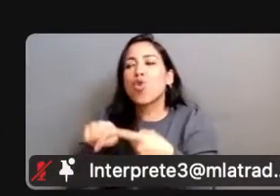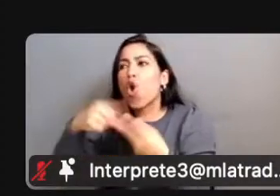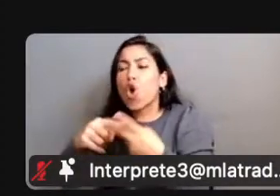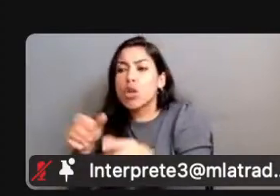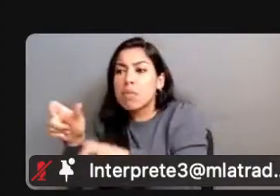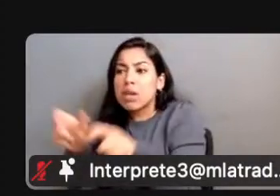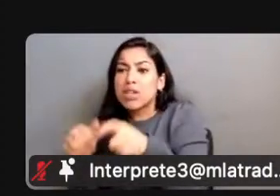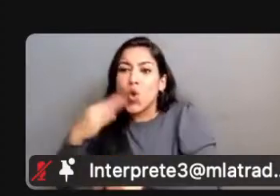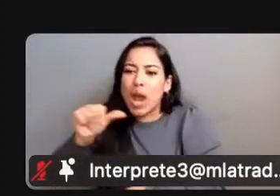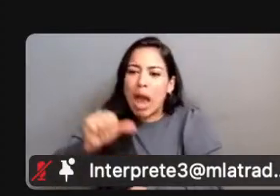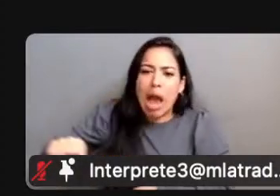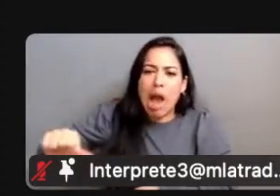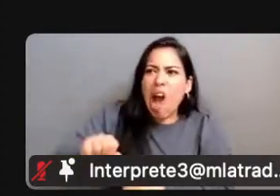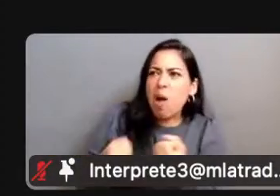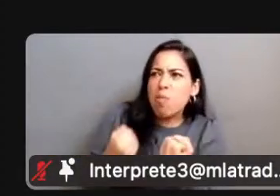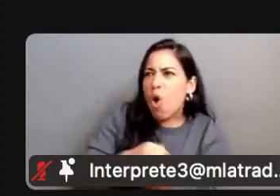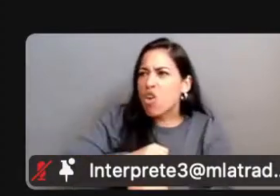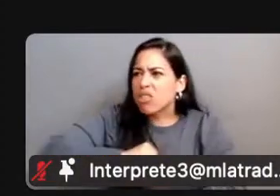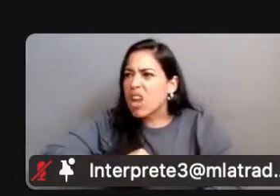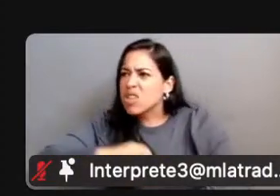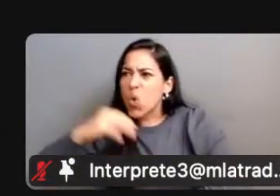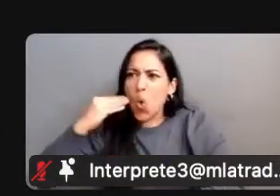through organizations and feminist